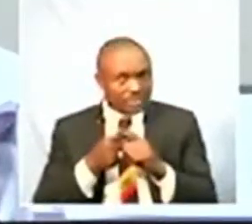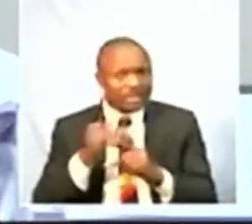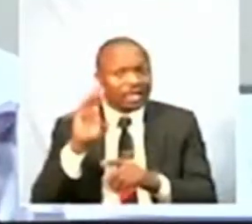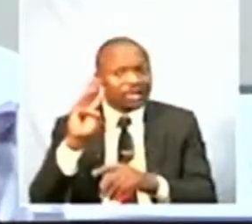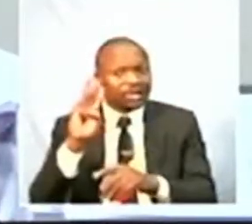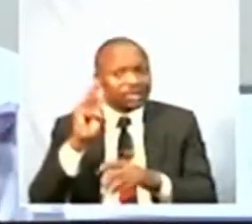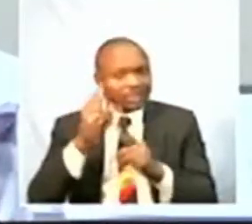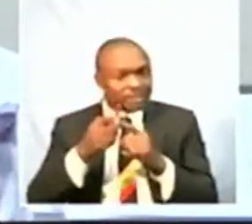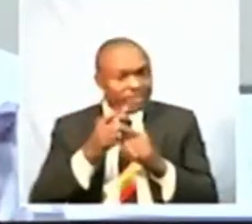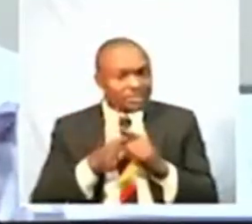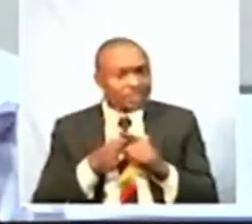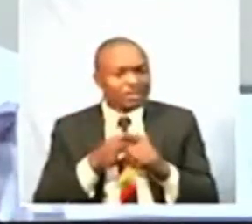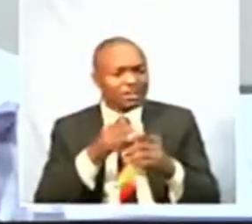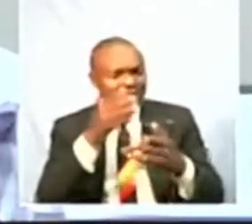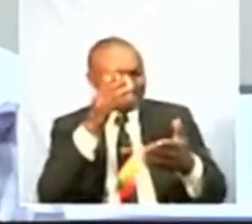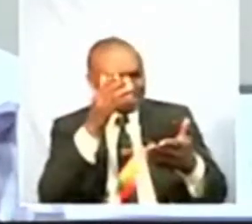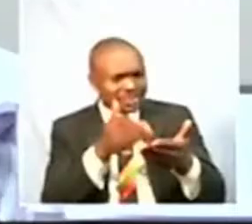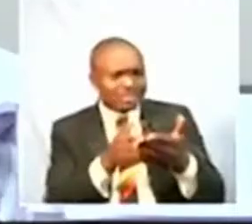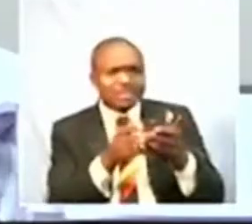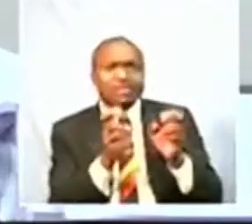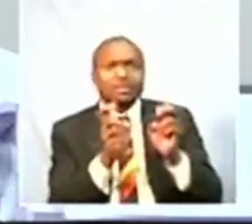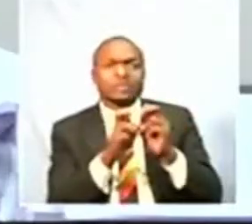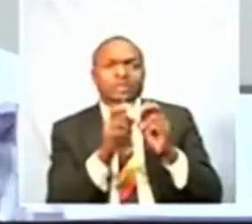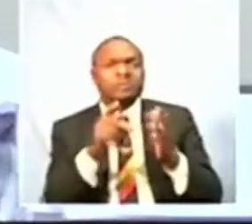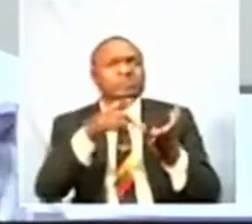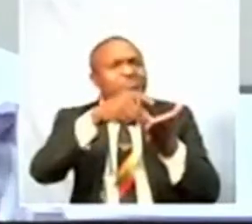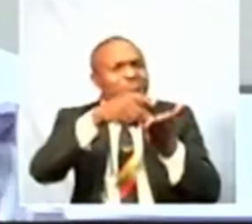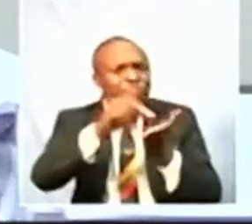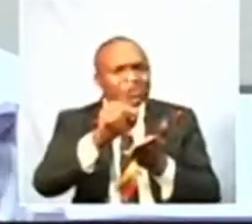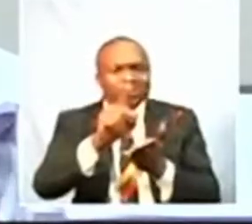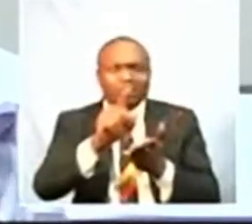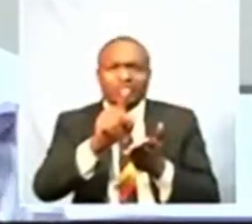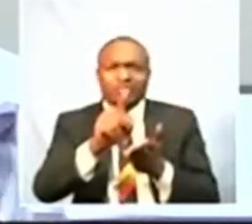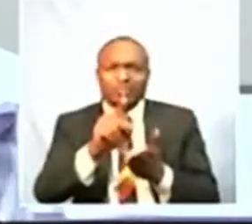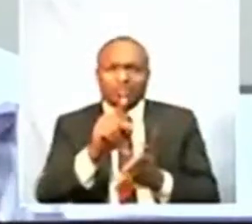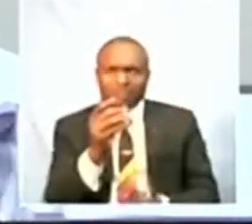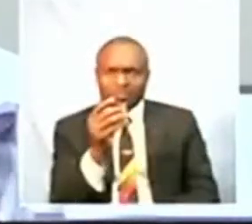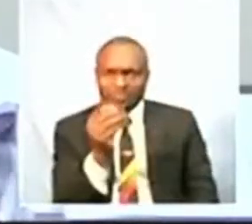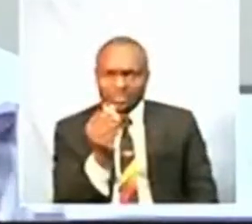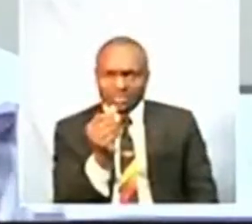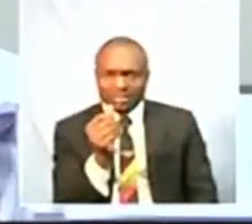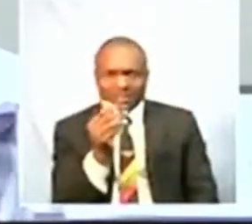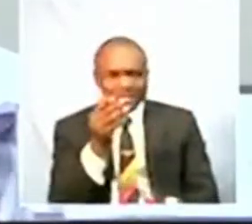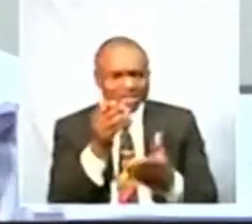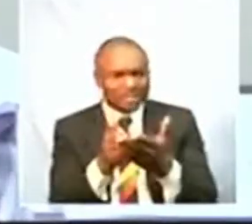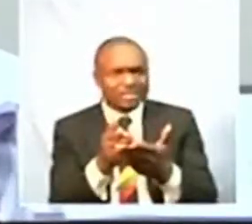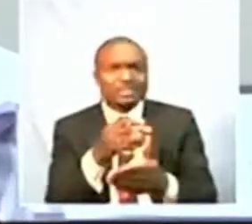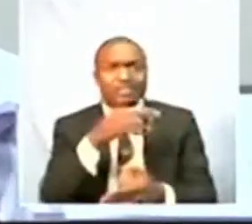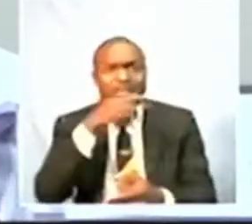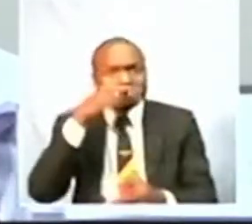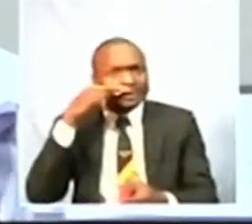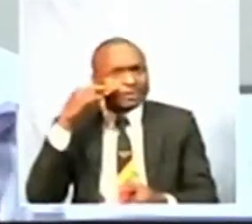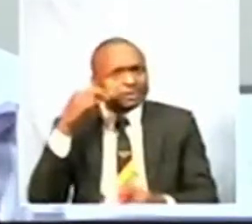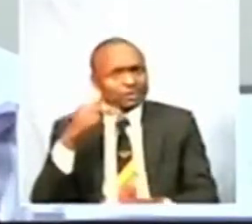16 months. And yet this contractor has been paid substantial. This is fraud.